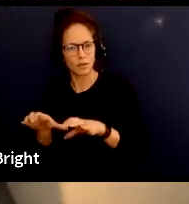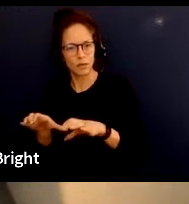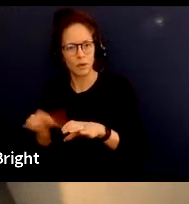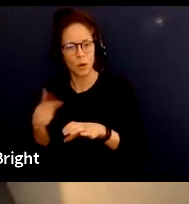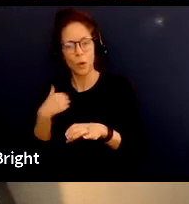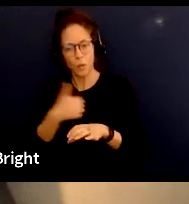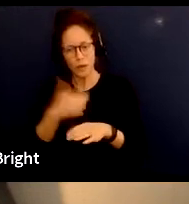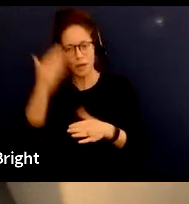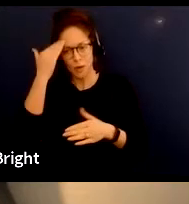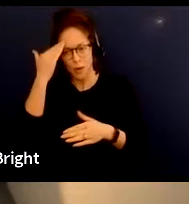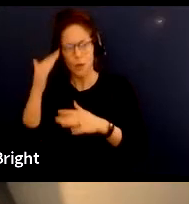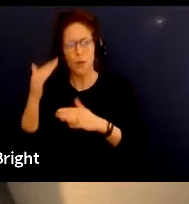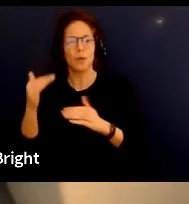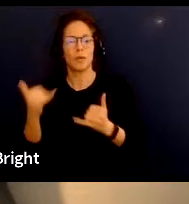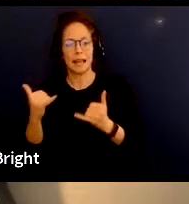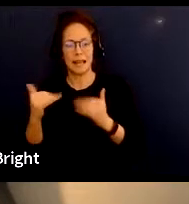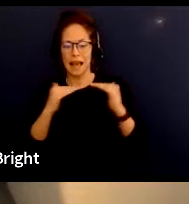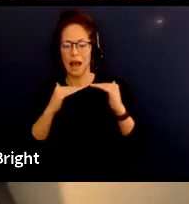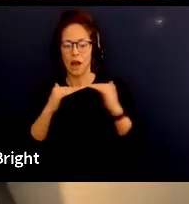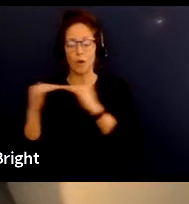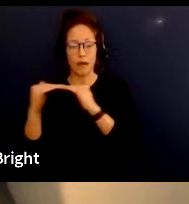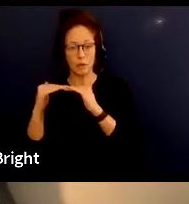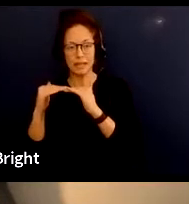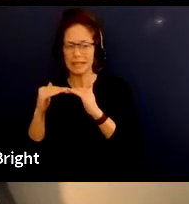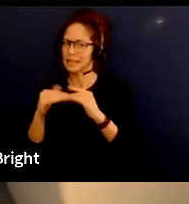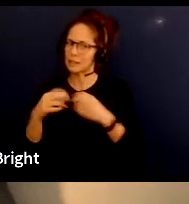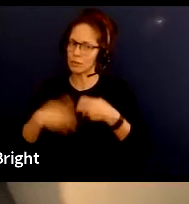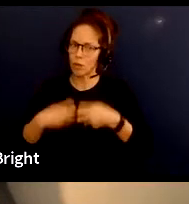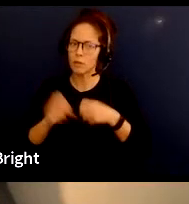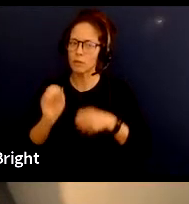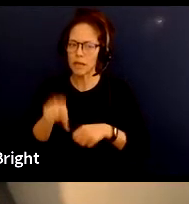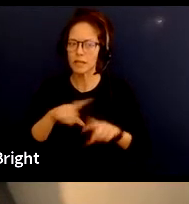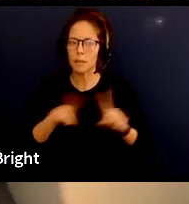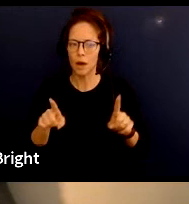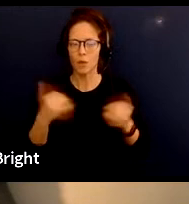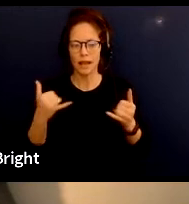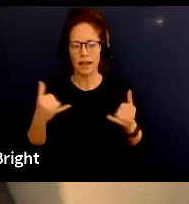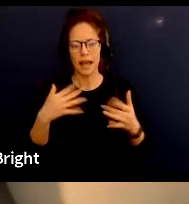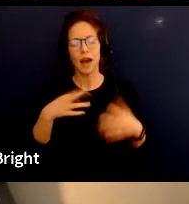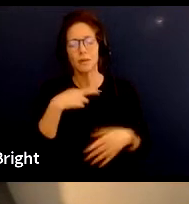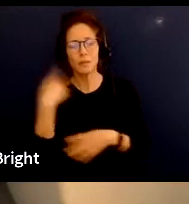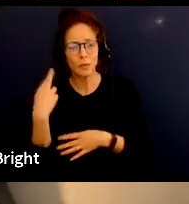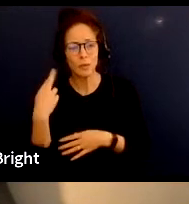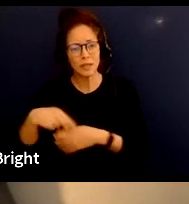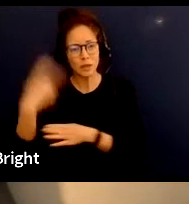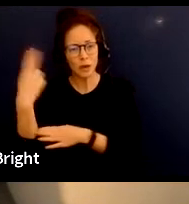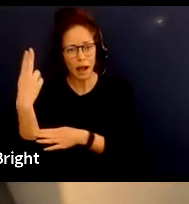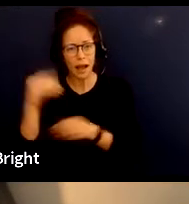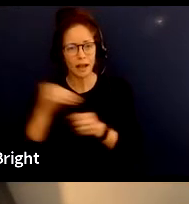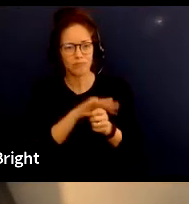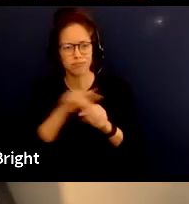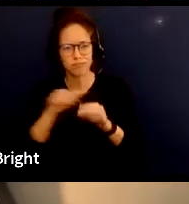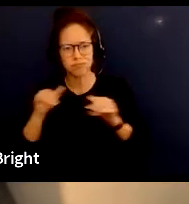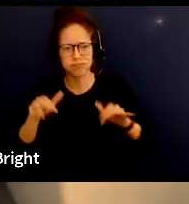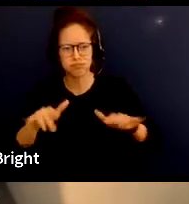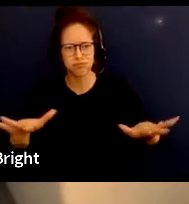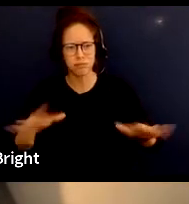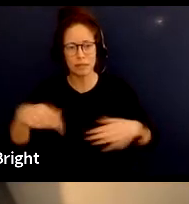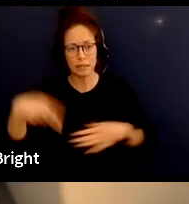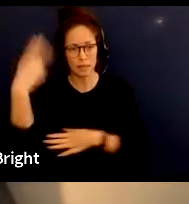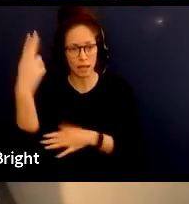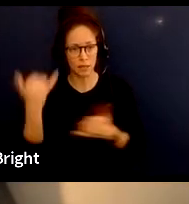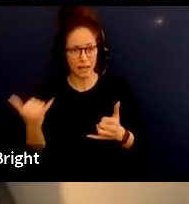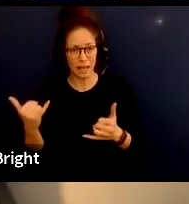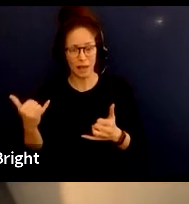concerns. Virus transmission is high, headed higher. With so many ignoring and avoiding measures to stop the spread, remote learning is the